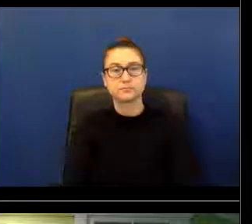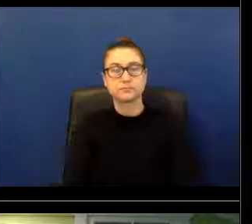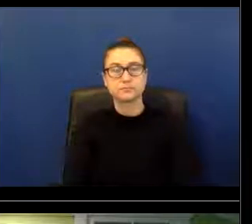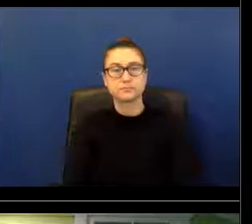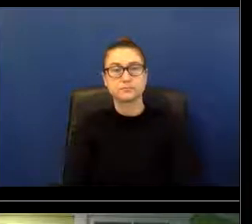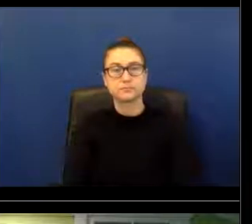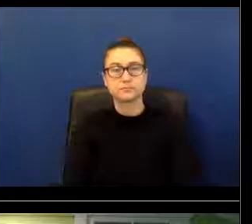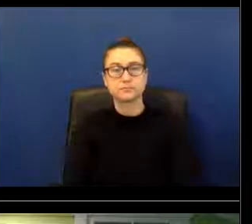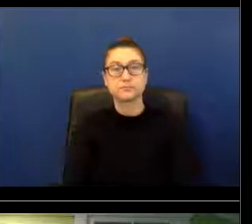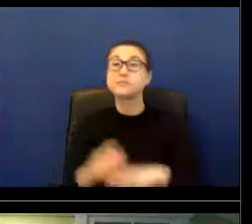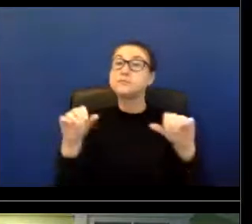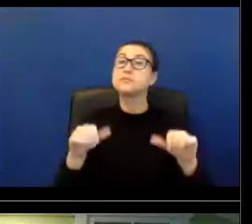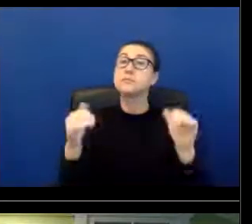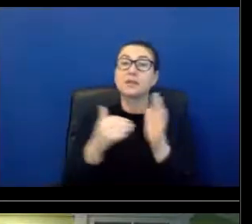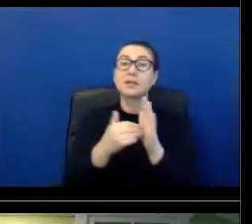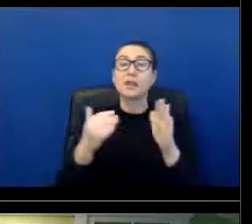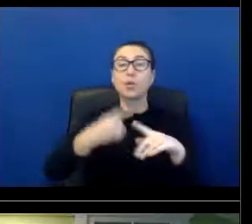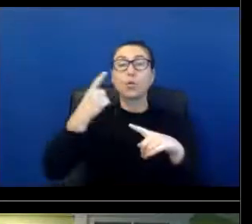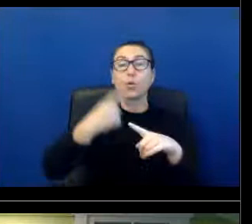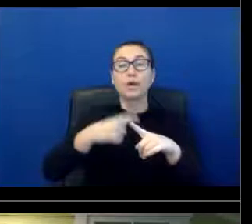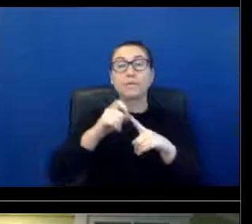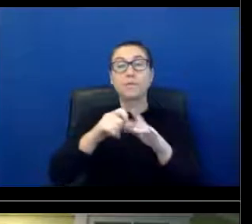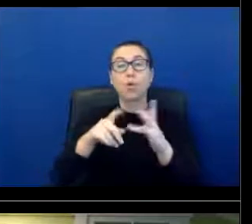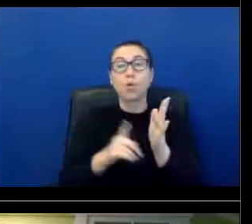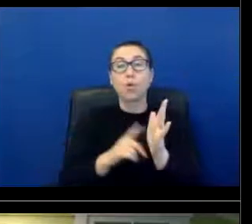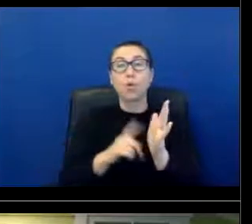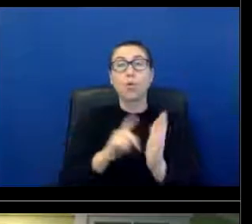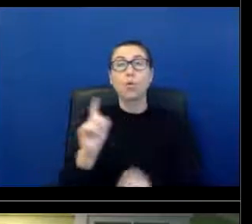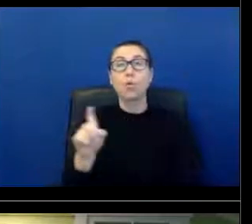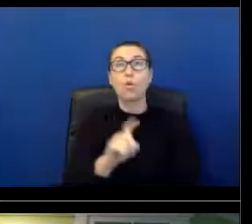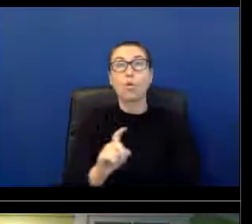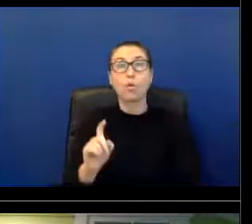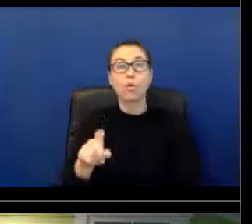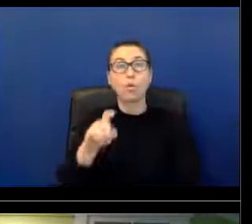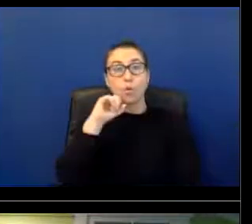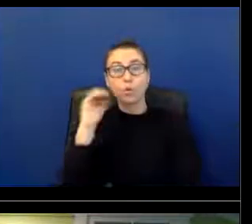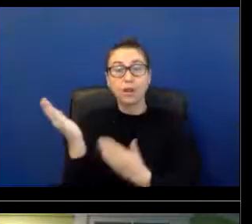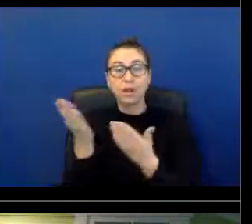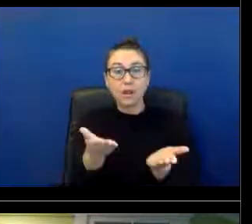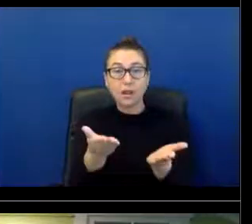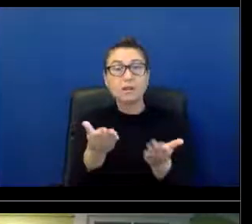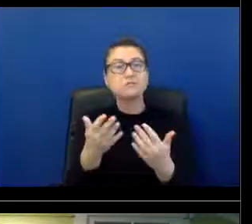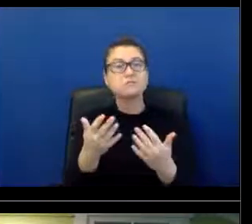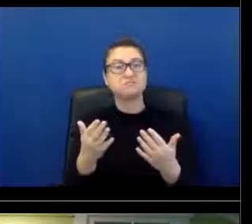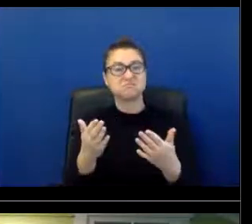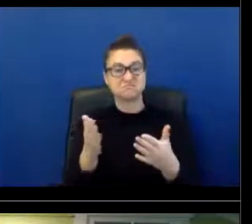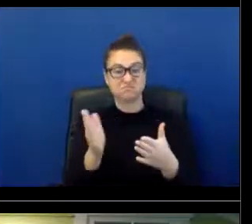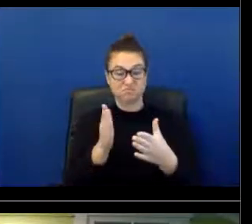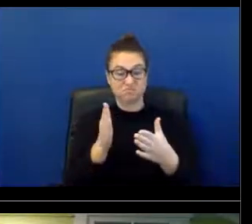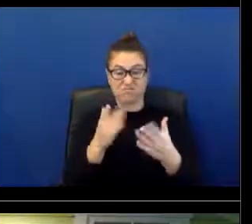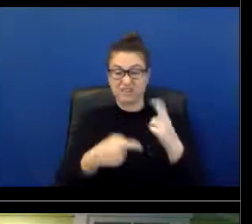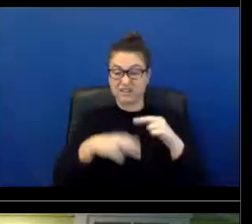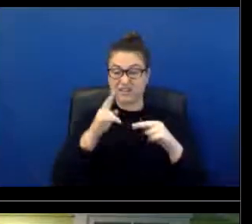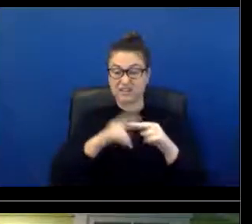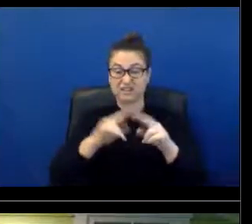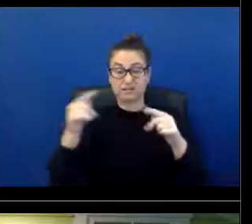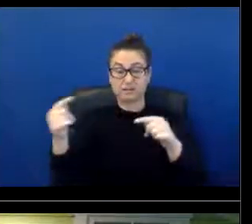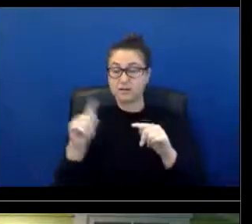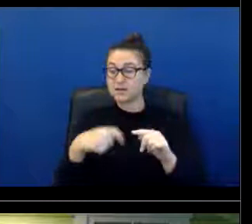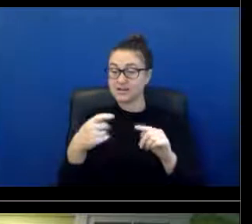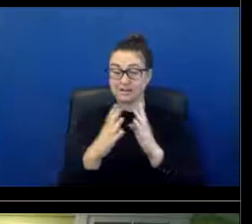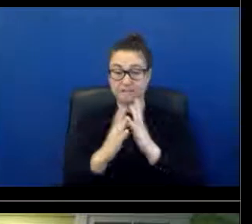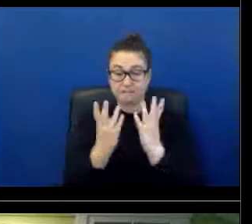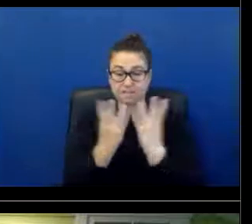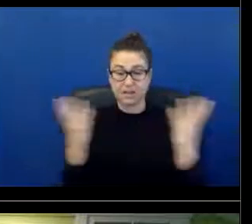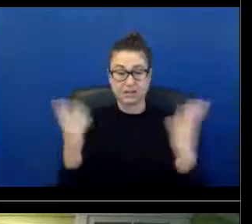do is a quick poll with our audience now. So I'll launch that. And the poll is, the first thing to do if you have a dispute about a fence is